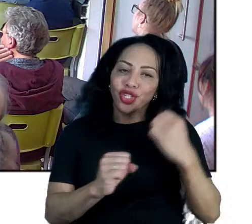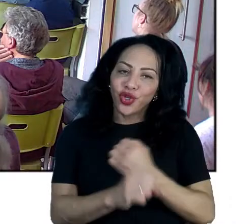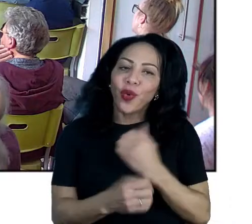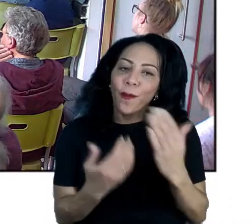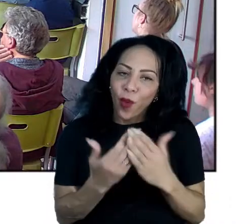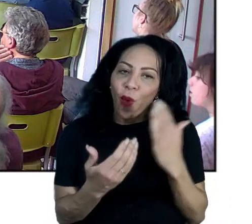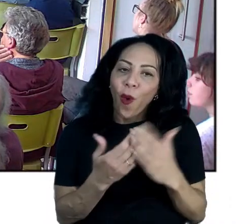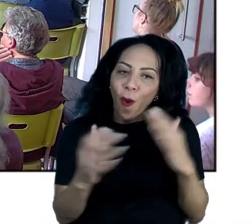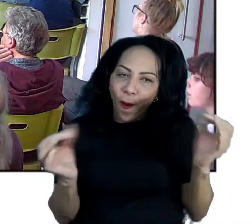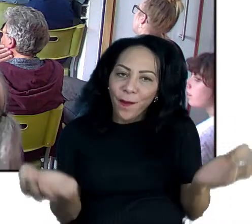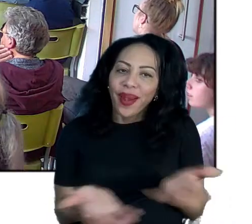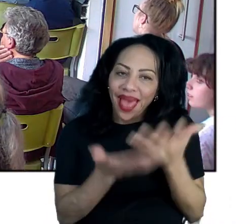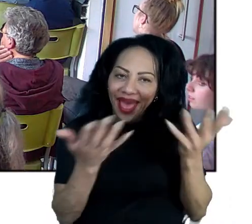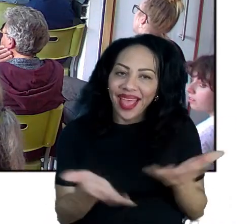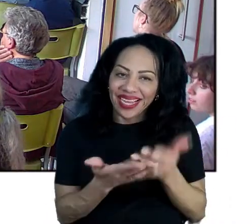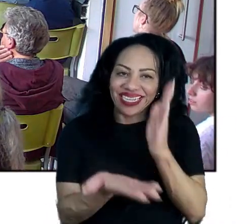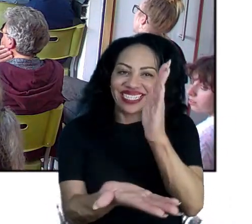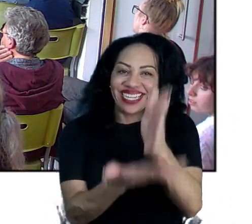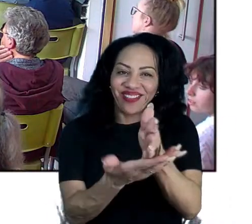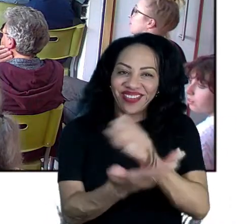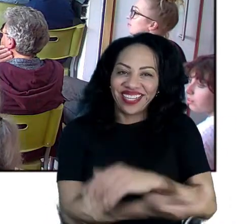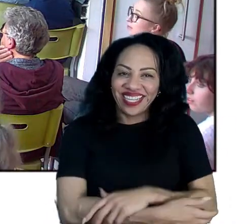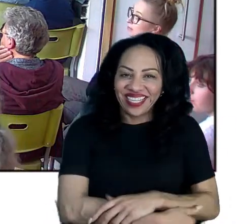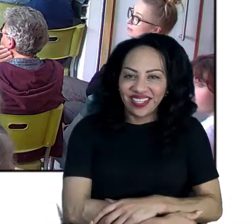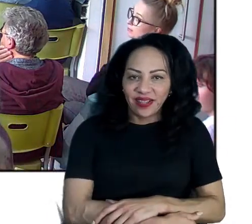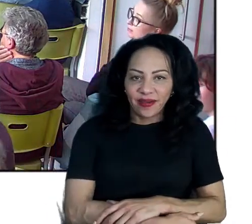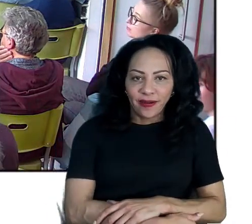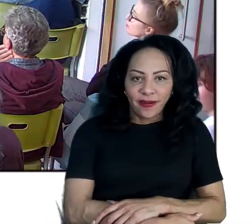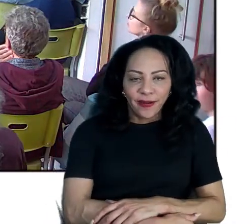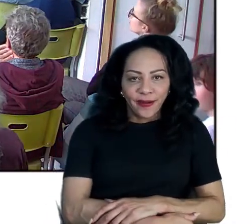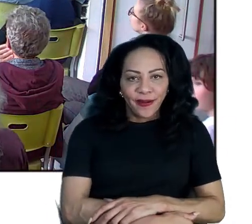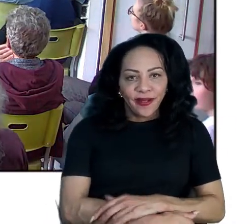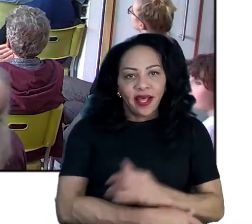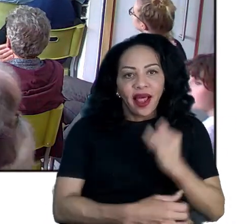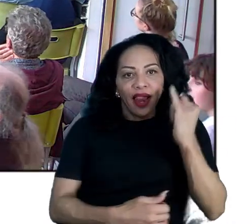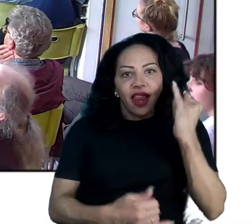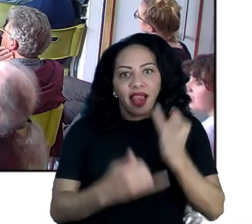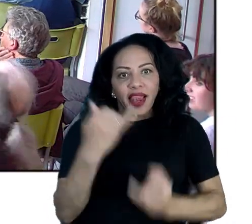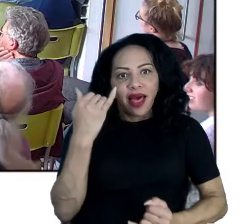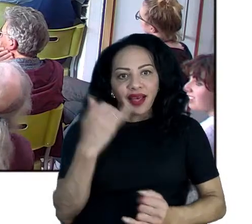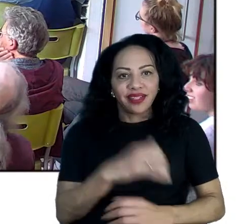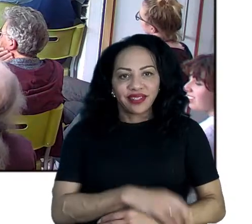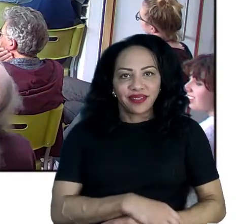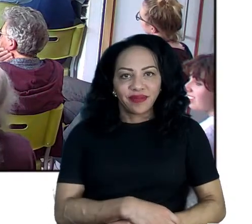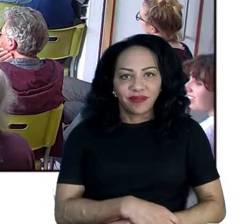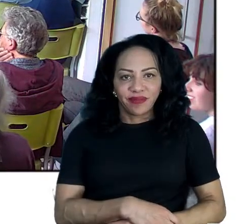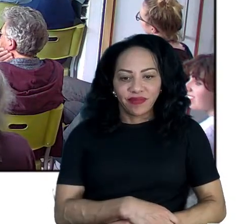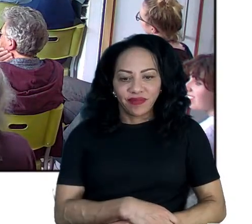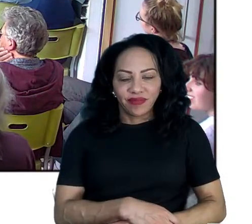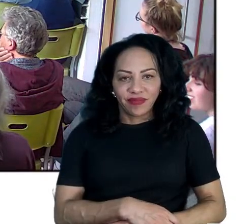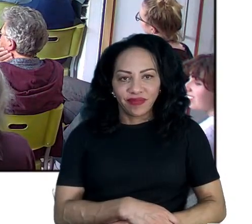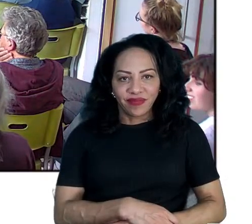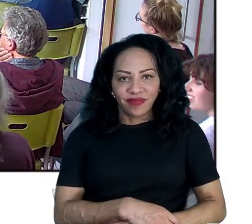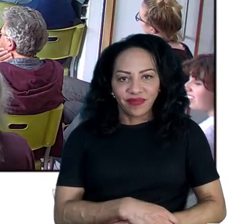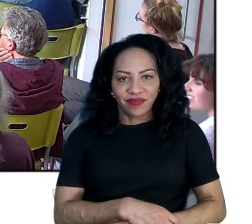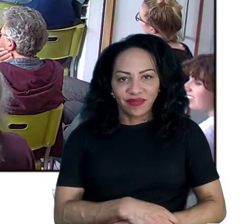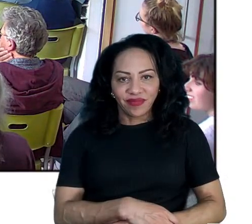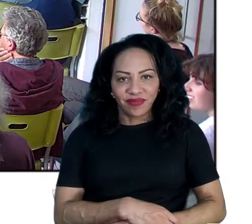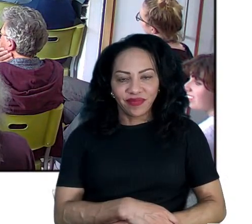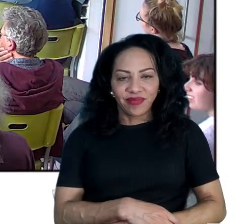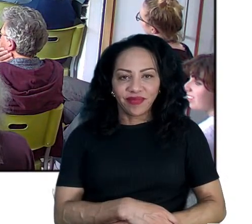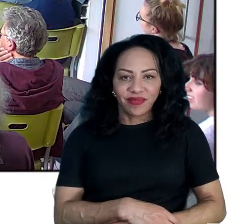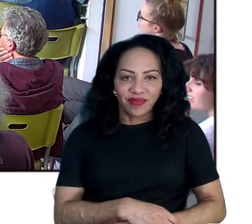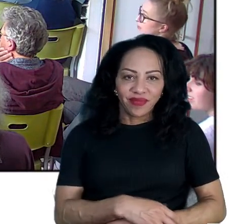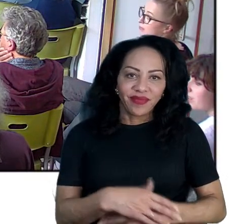definitely. Yeah. One last, Michael. Just an observation on non-office uses of fax machines. As far as I'm